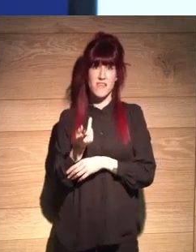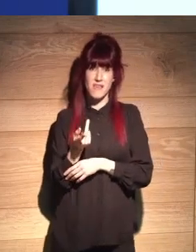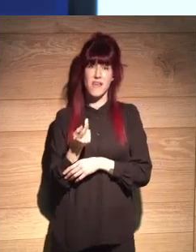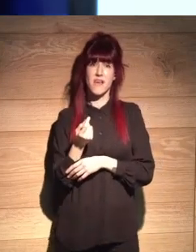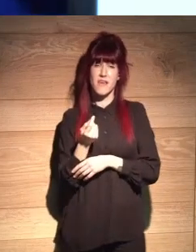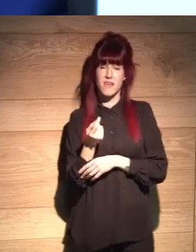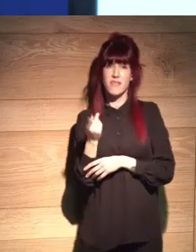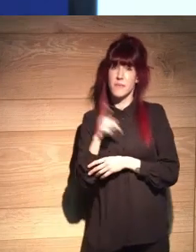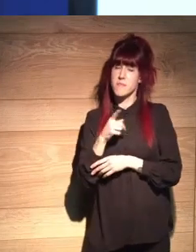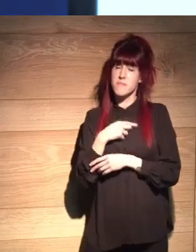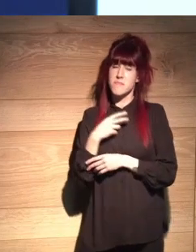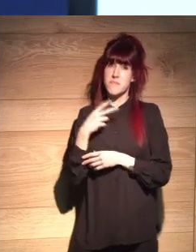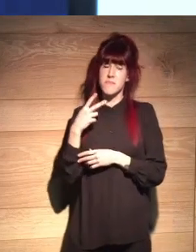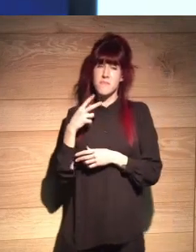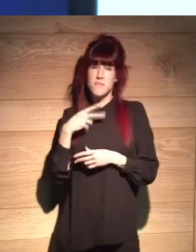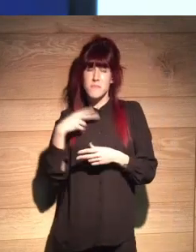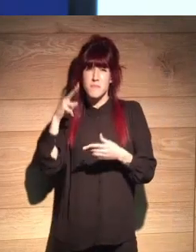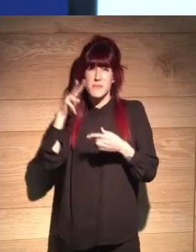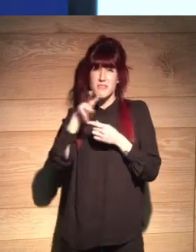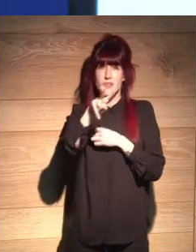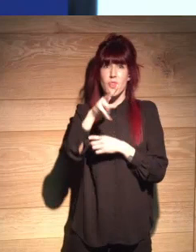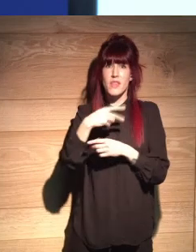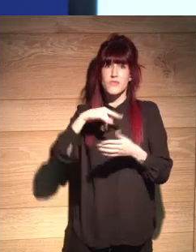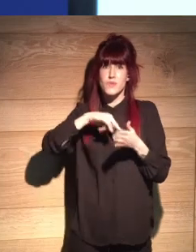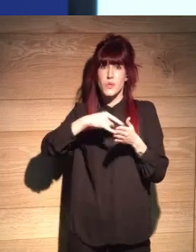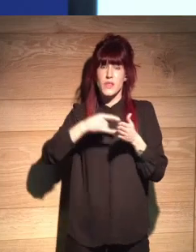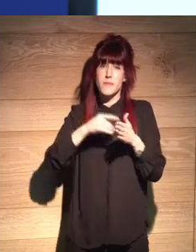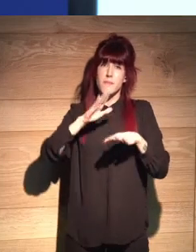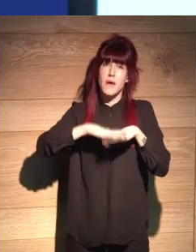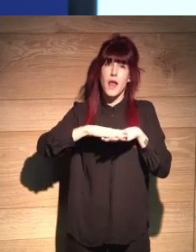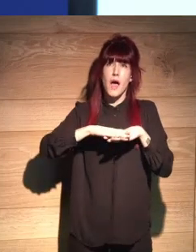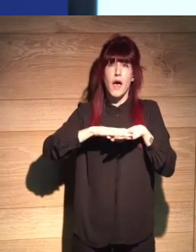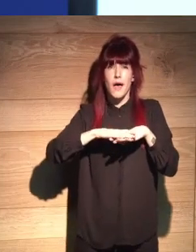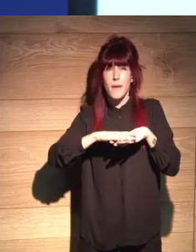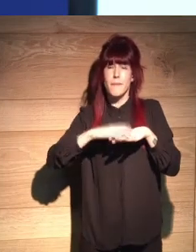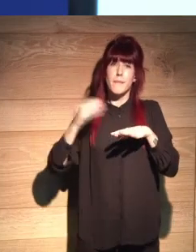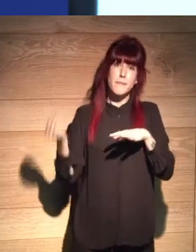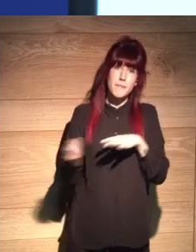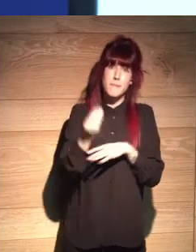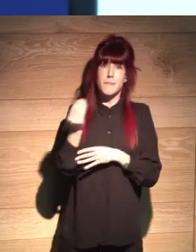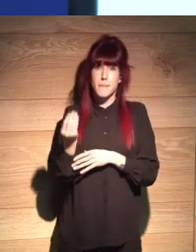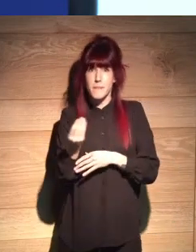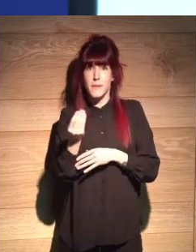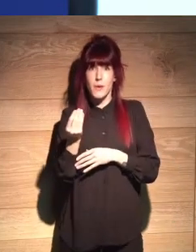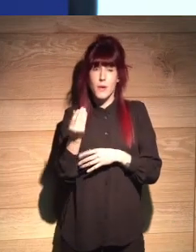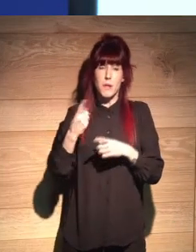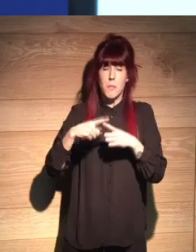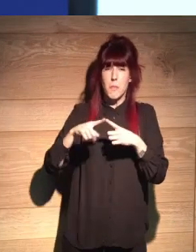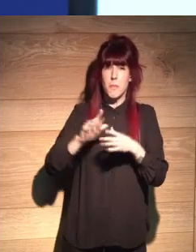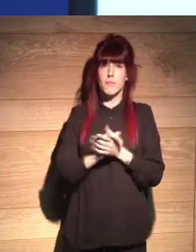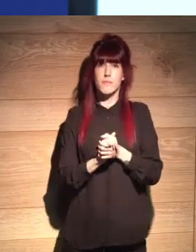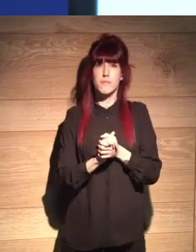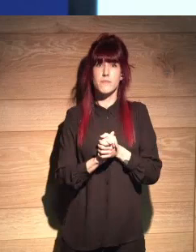perspectives when we're working with solutions for better goods. So I